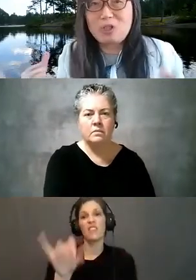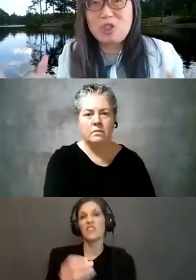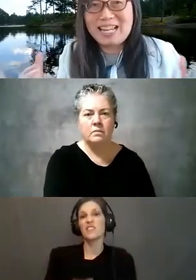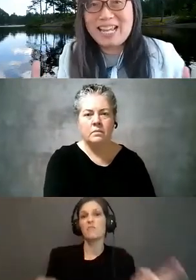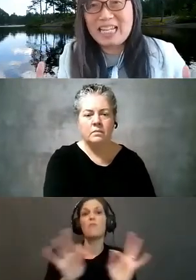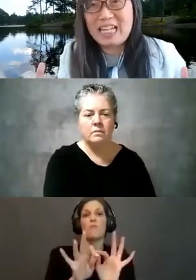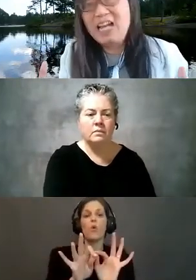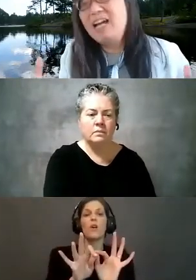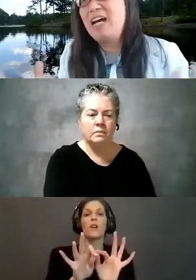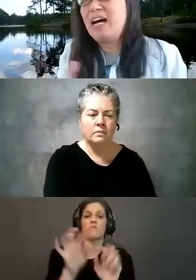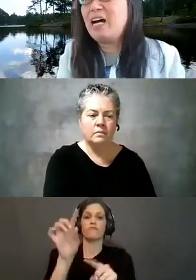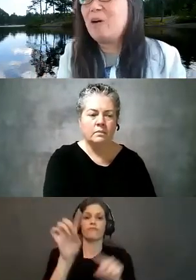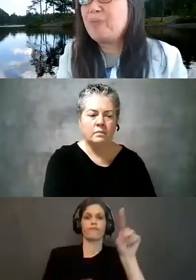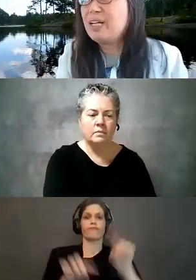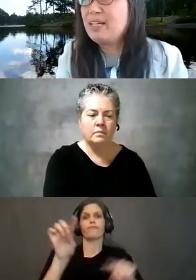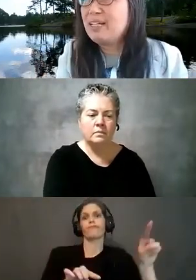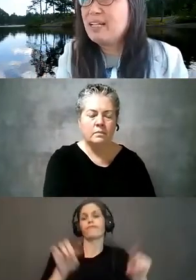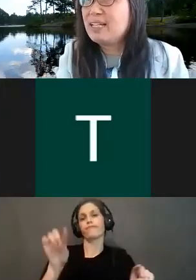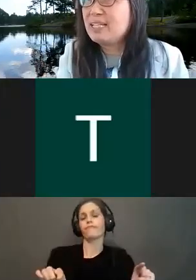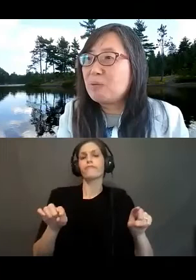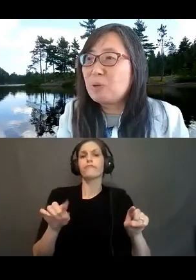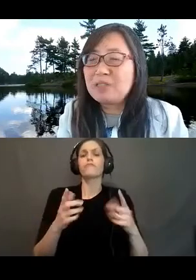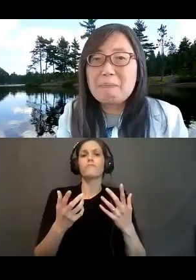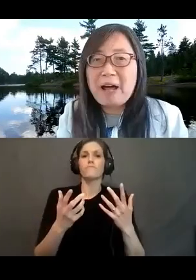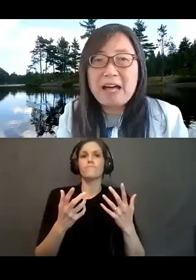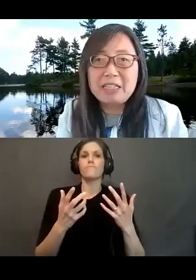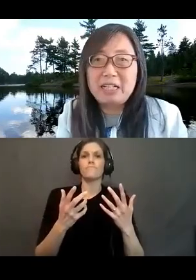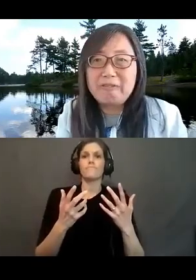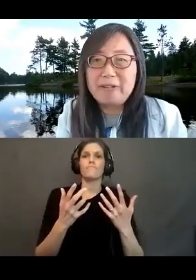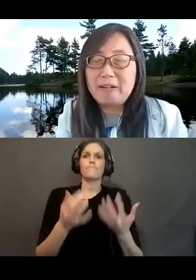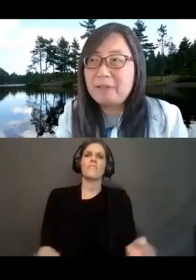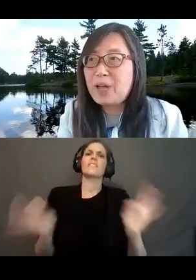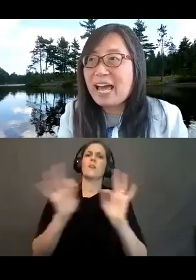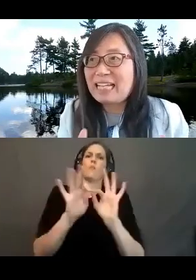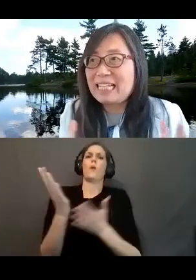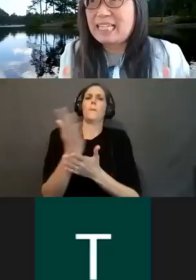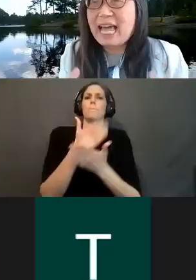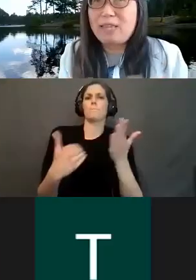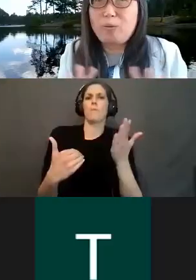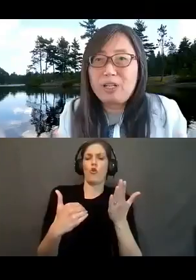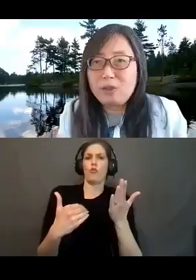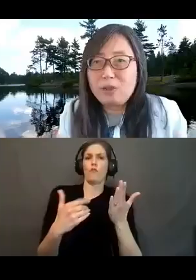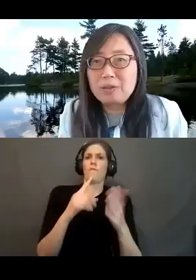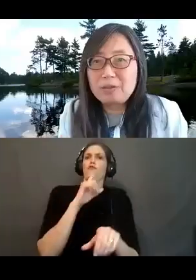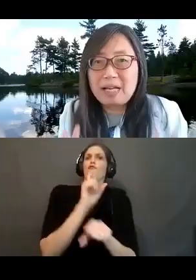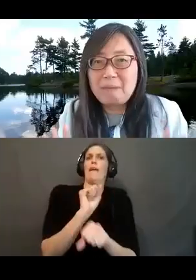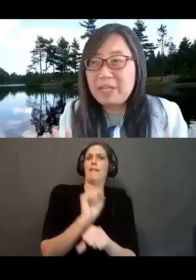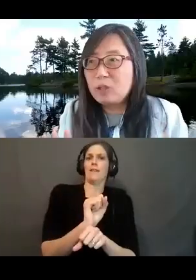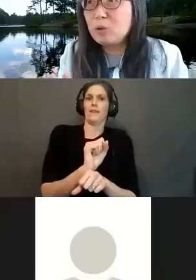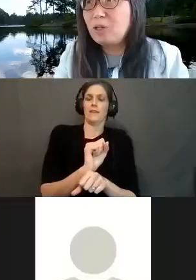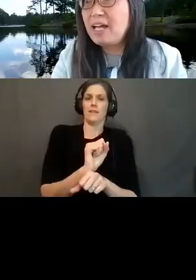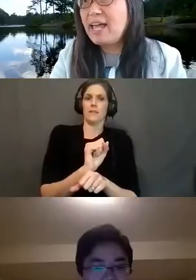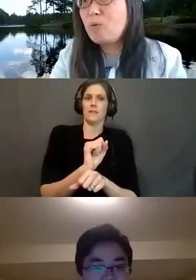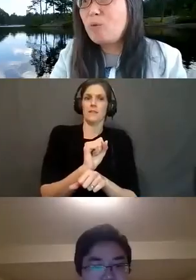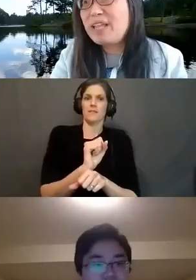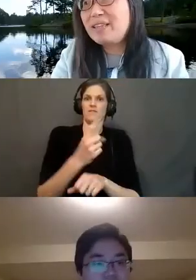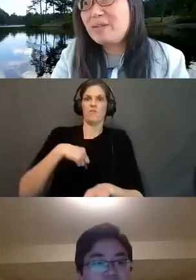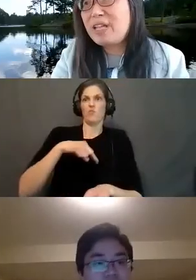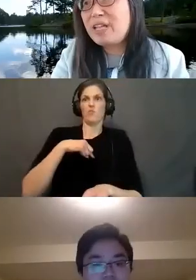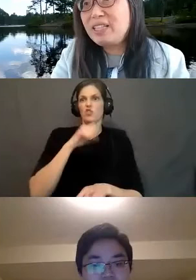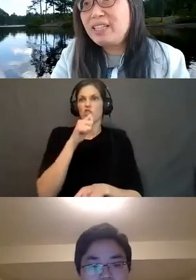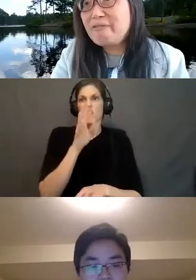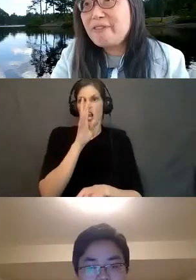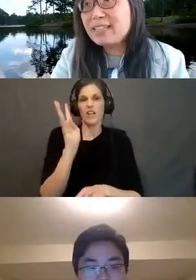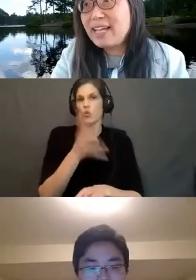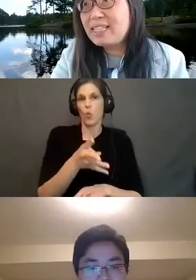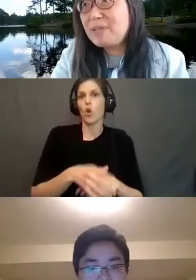a heterogeneity is an important part of the reality that we shouldn't ignore. And